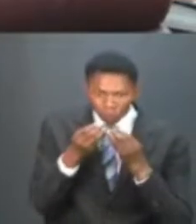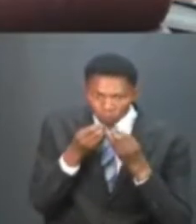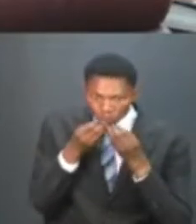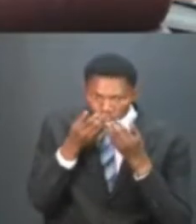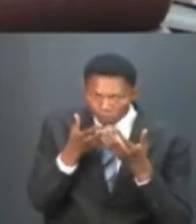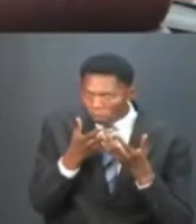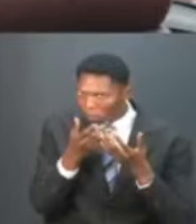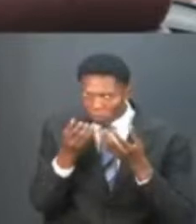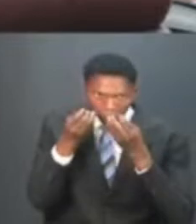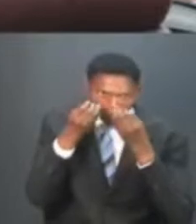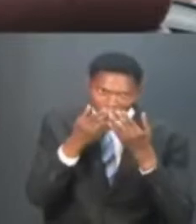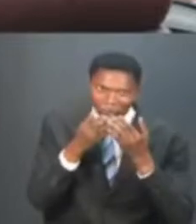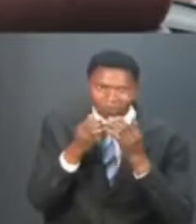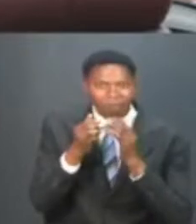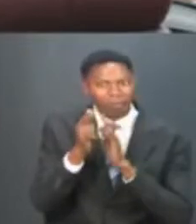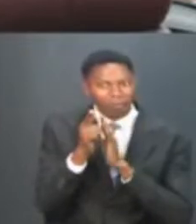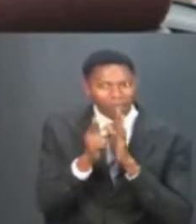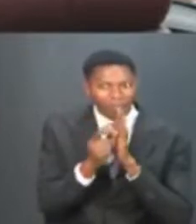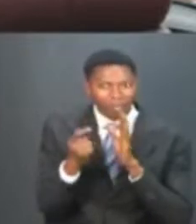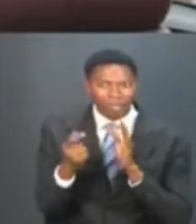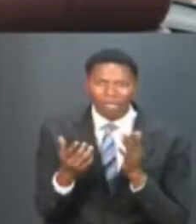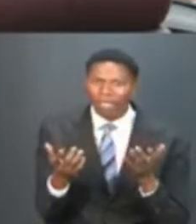Order 963(8)